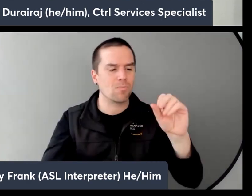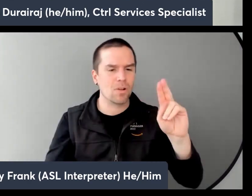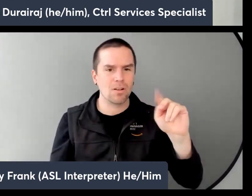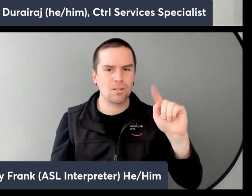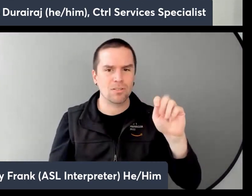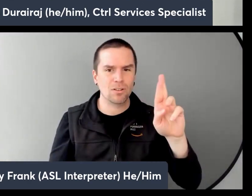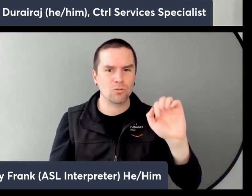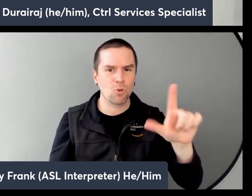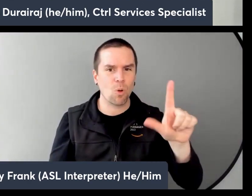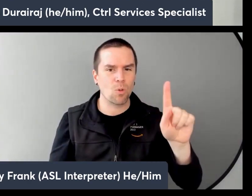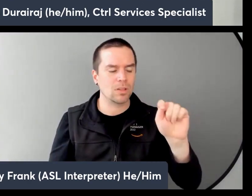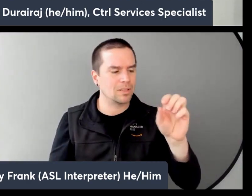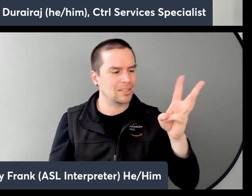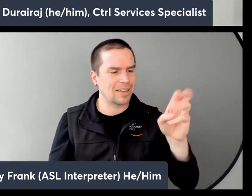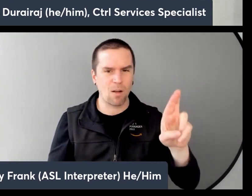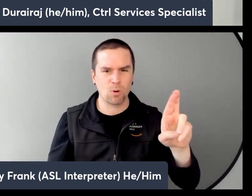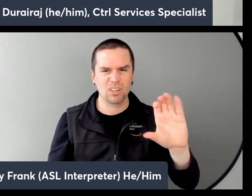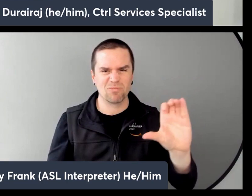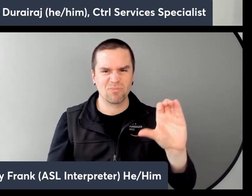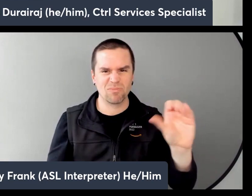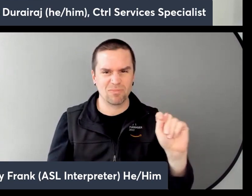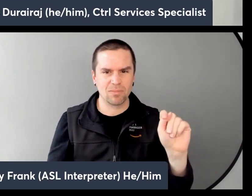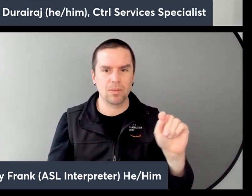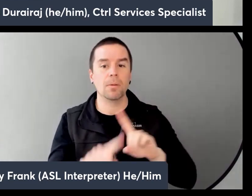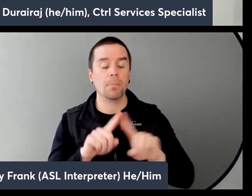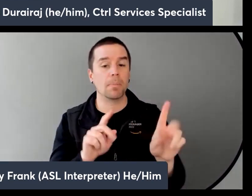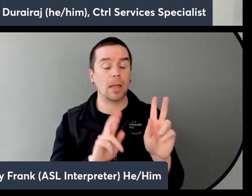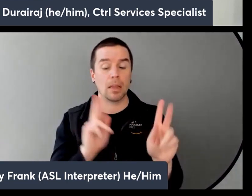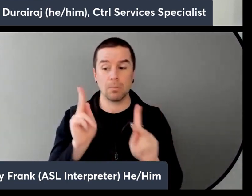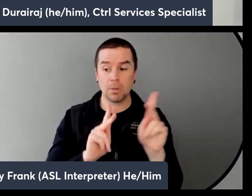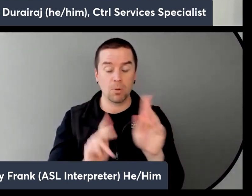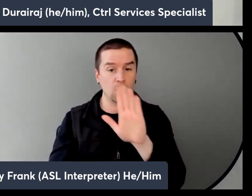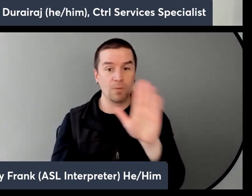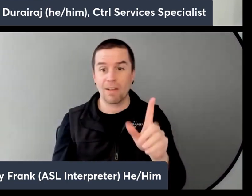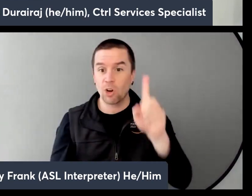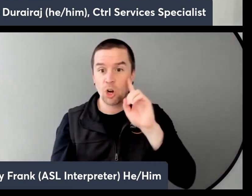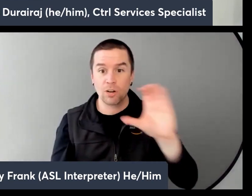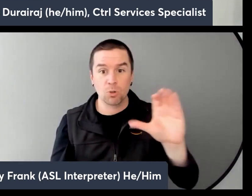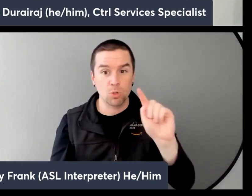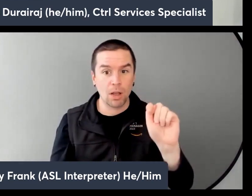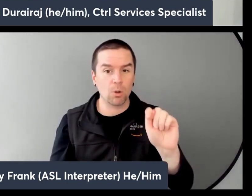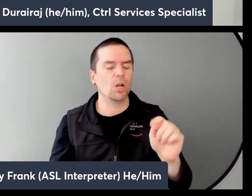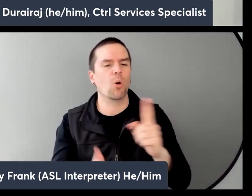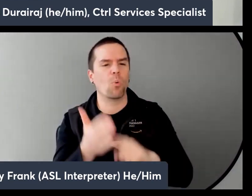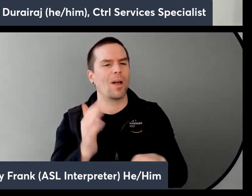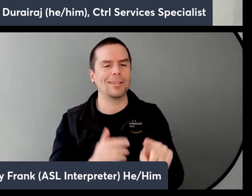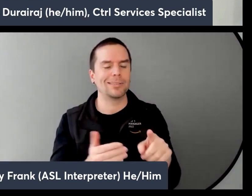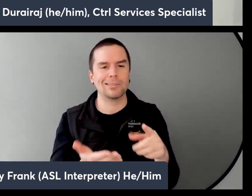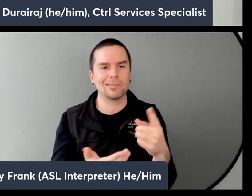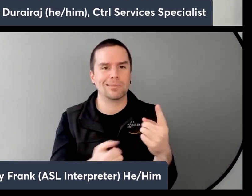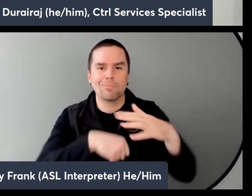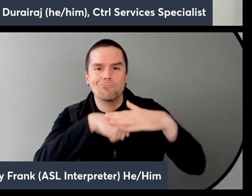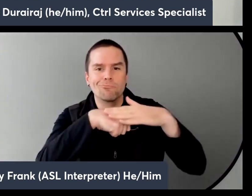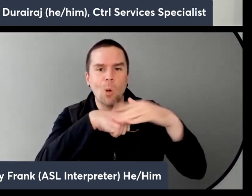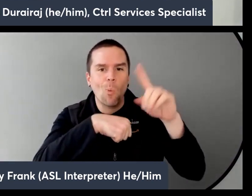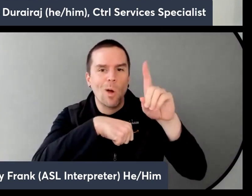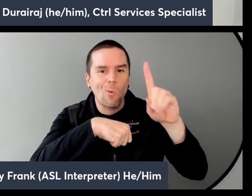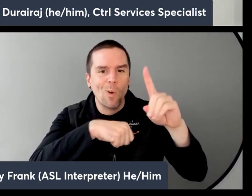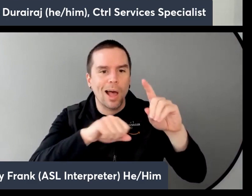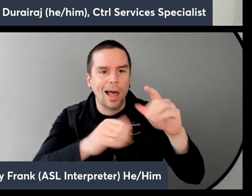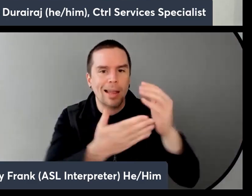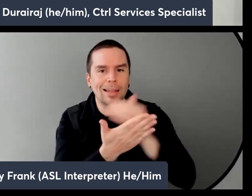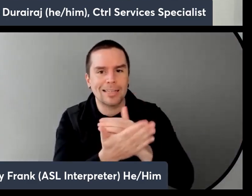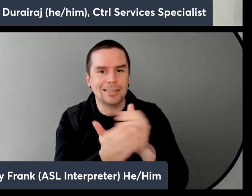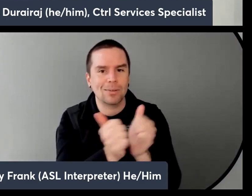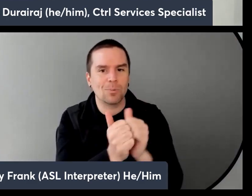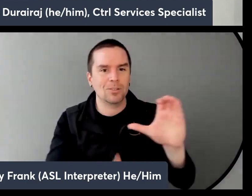viewers who have never heard of Control Tower, what's kind of like the 101 with Control Tower? Let's start there.